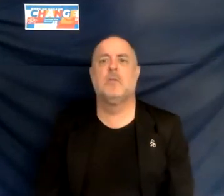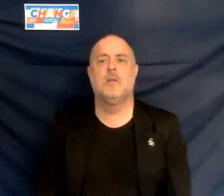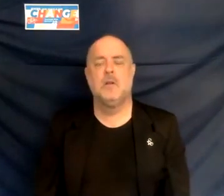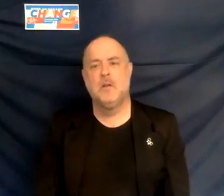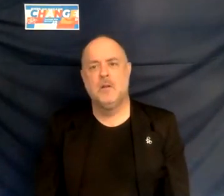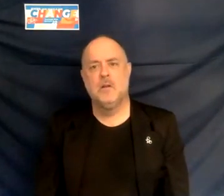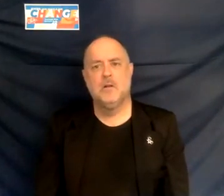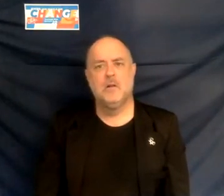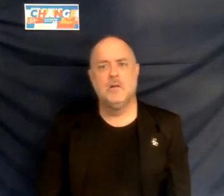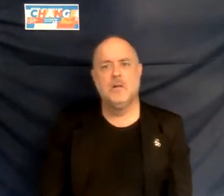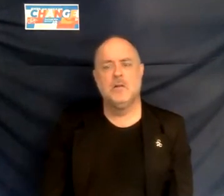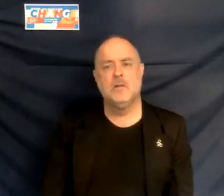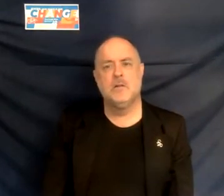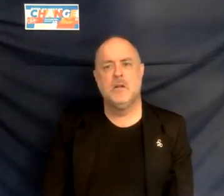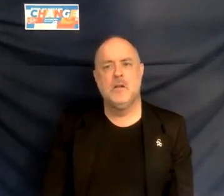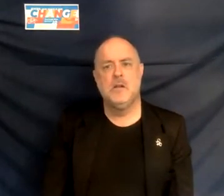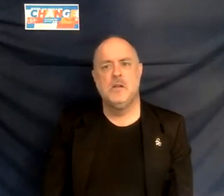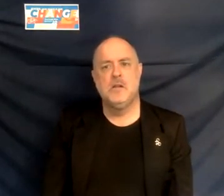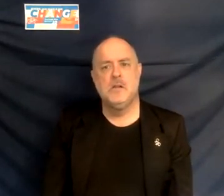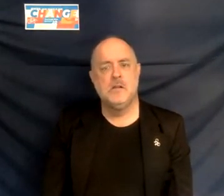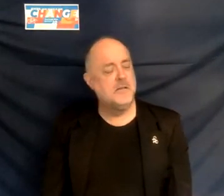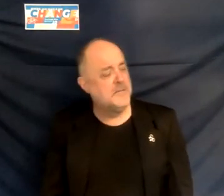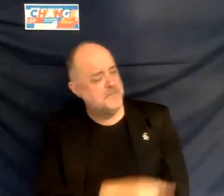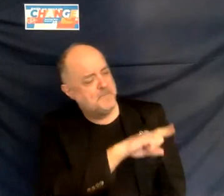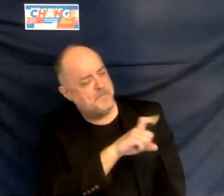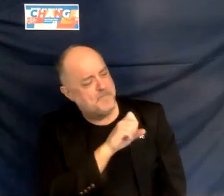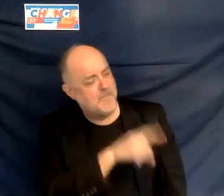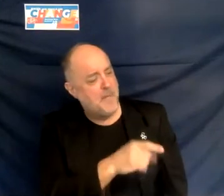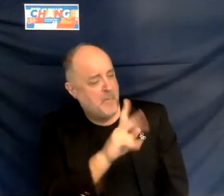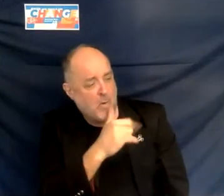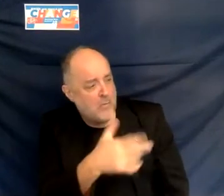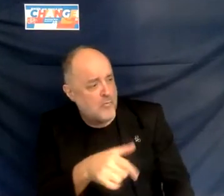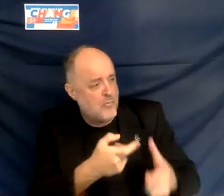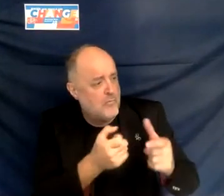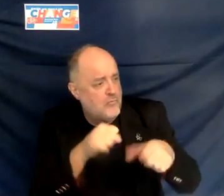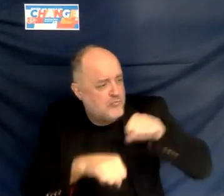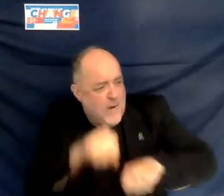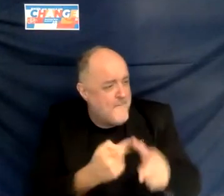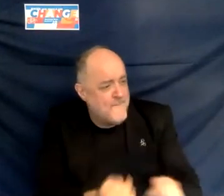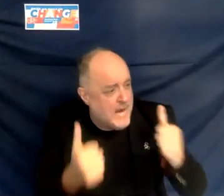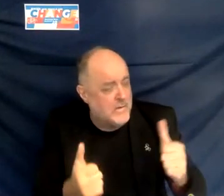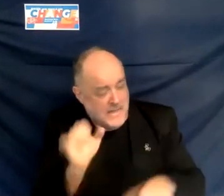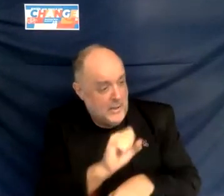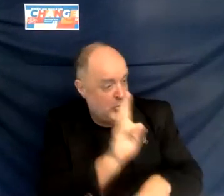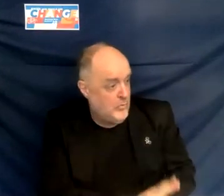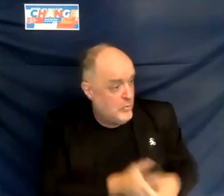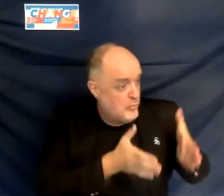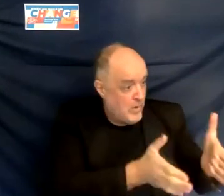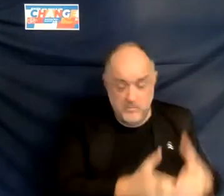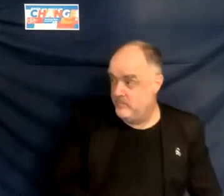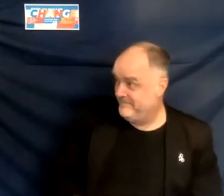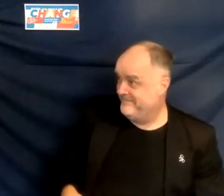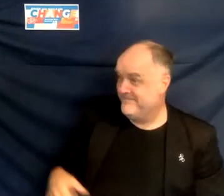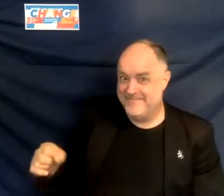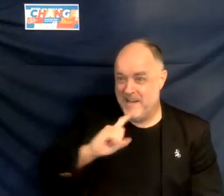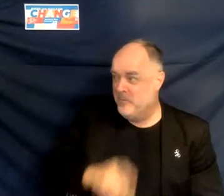Yeah, no, it's okay. The question is, people that want to go faster, can they use the roadways? Yes.